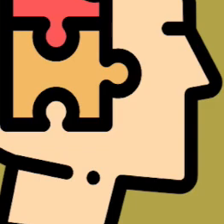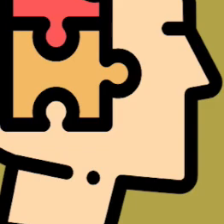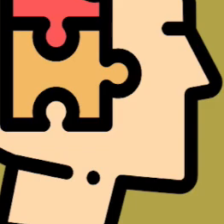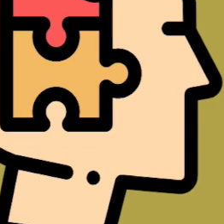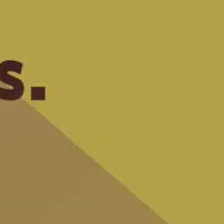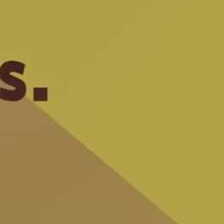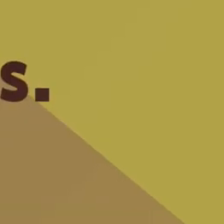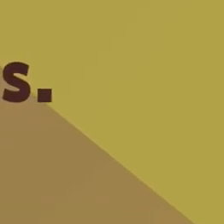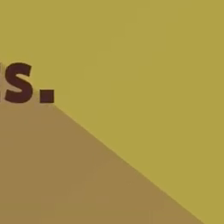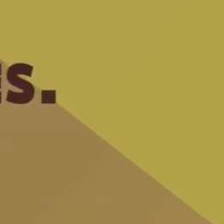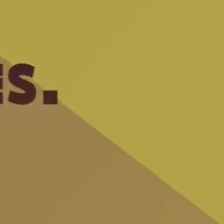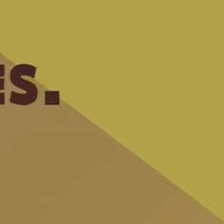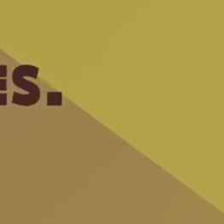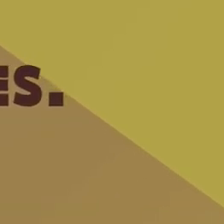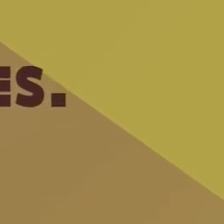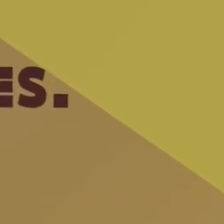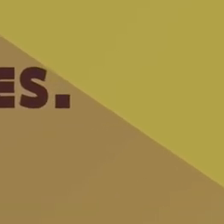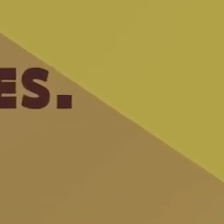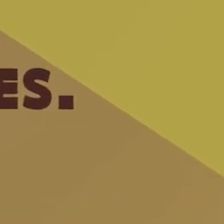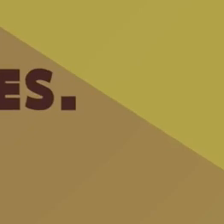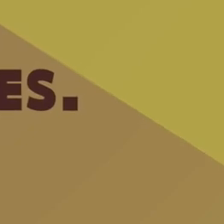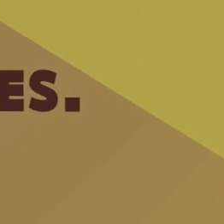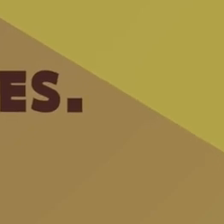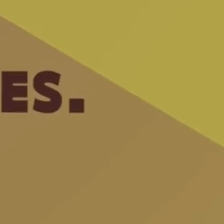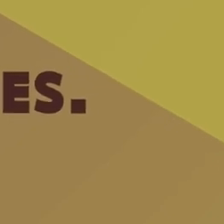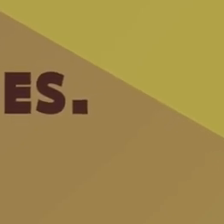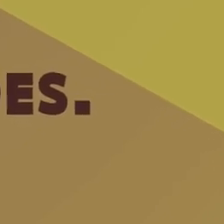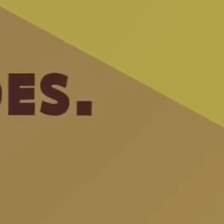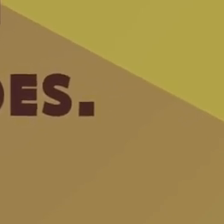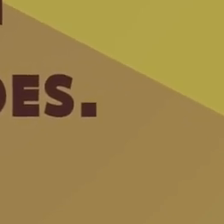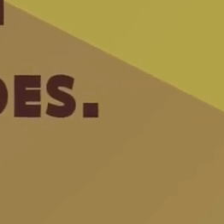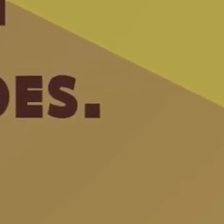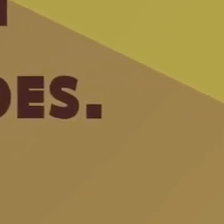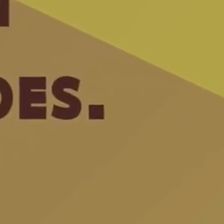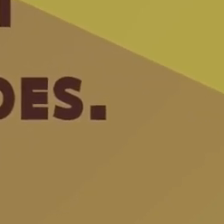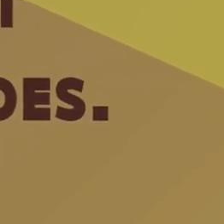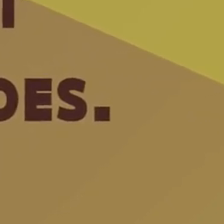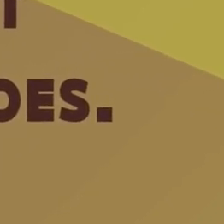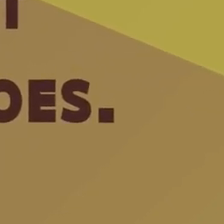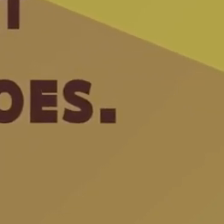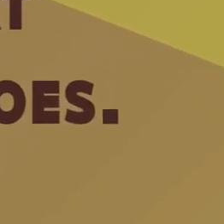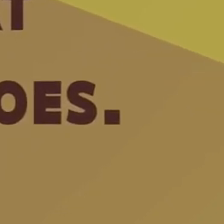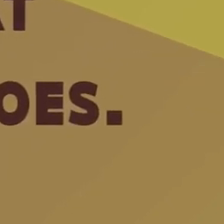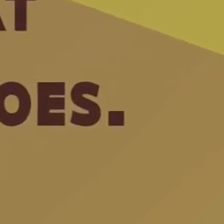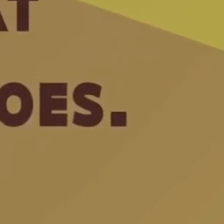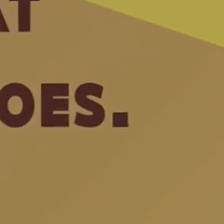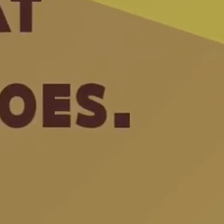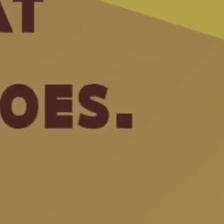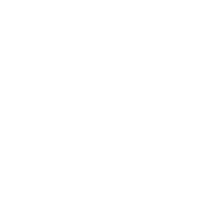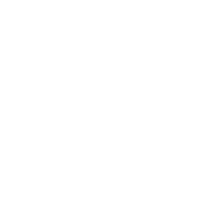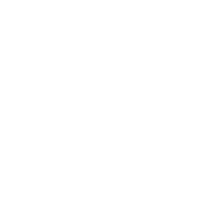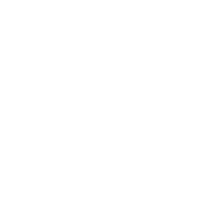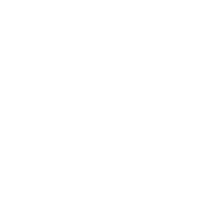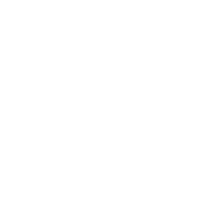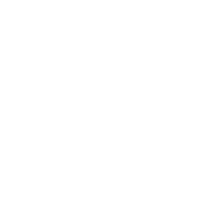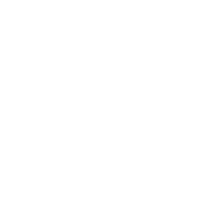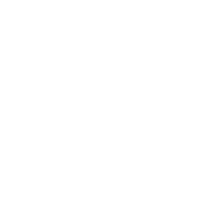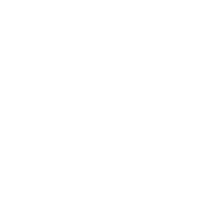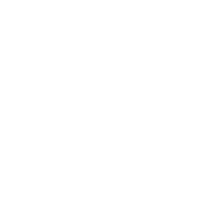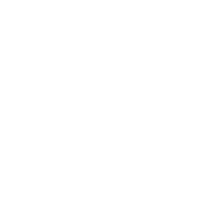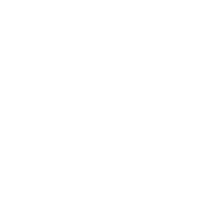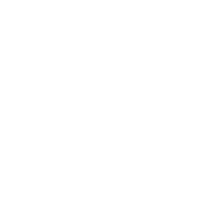are left unchecked. Finding a way to problem solve helps to reduce the stress and anxiety that come with financial woes. This